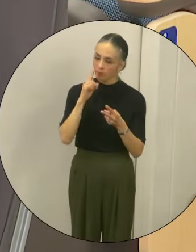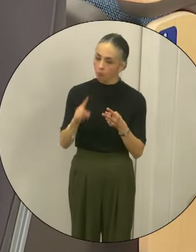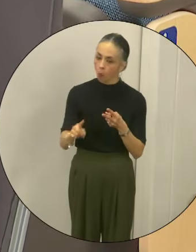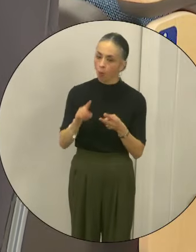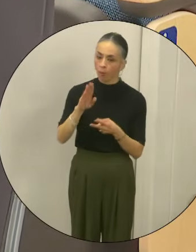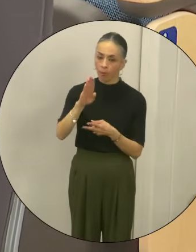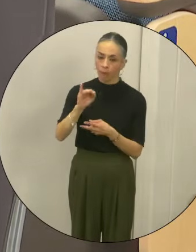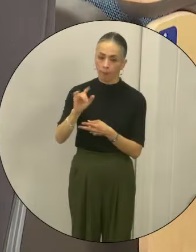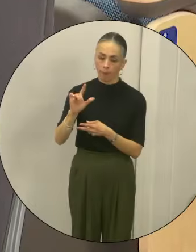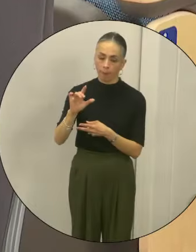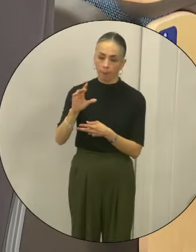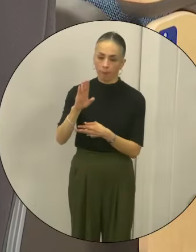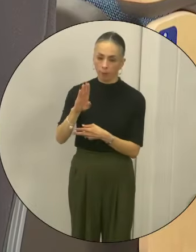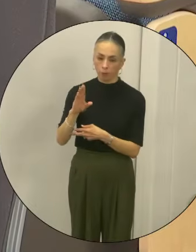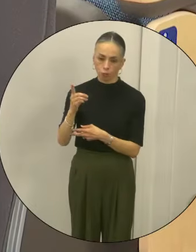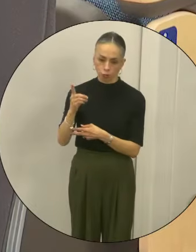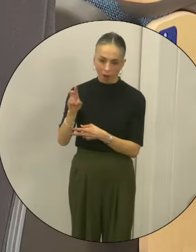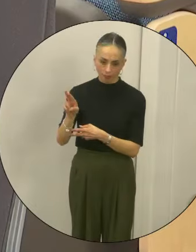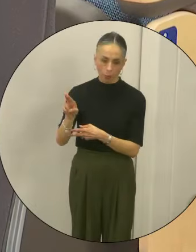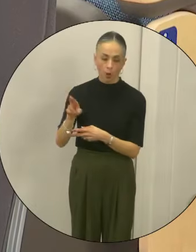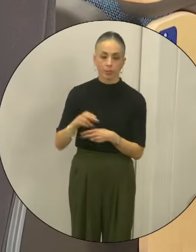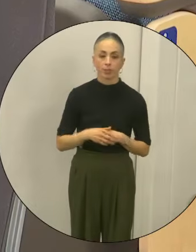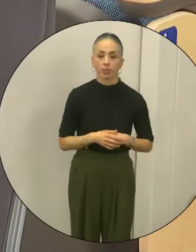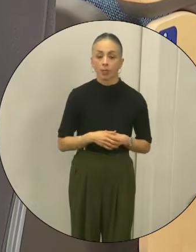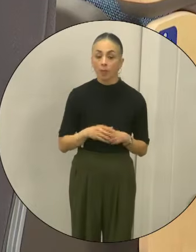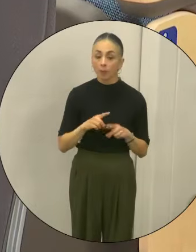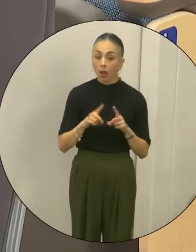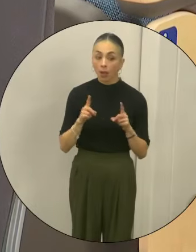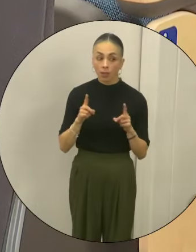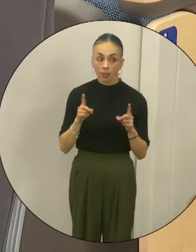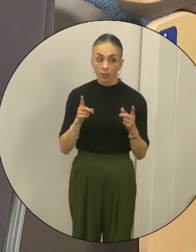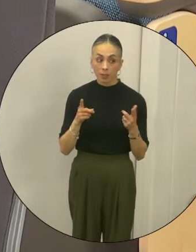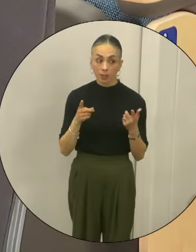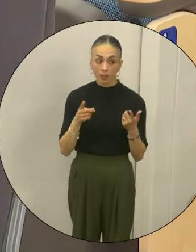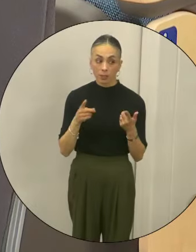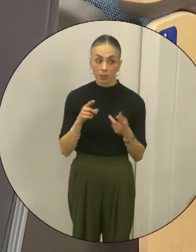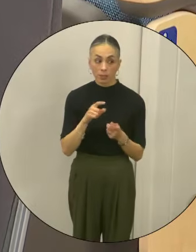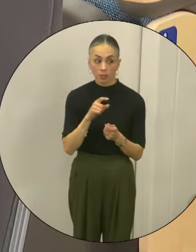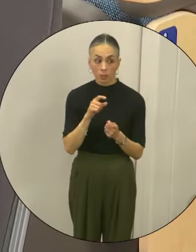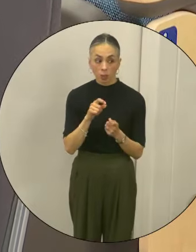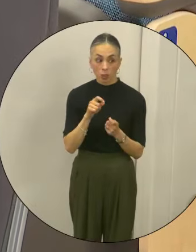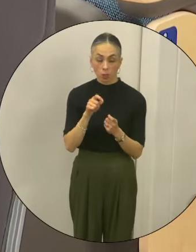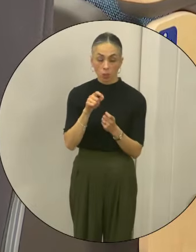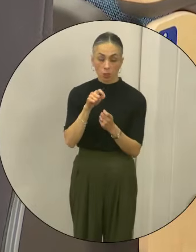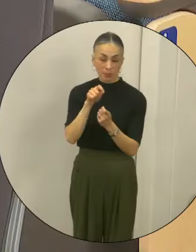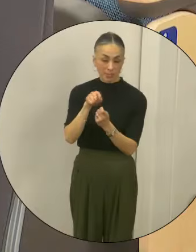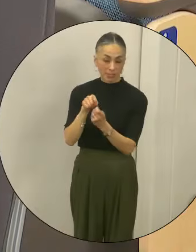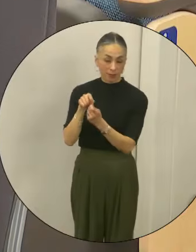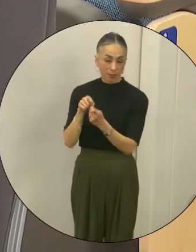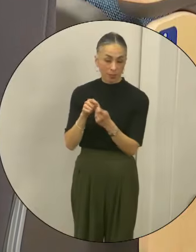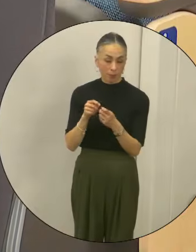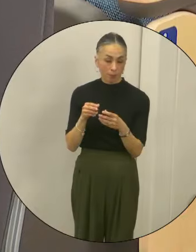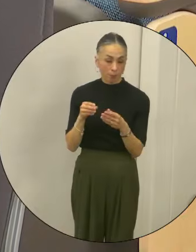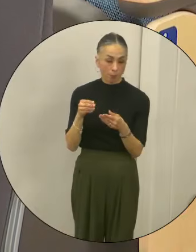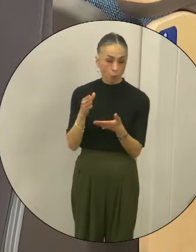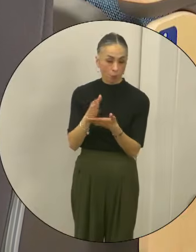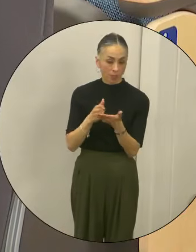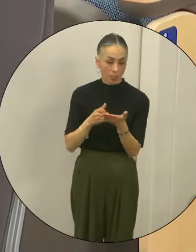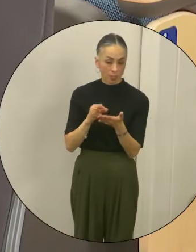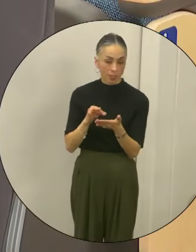bill draft request. However, the certain provisions of the budget process update itself